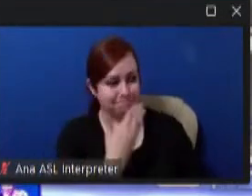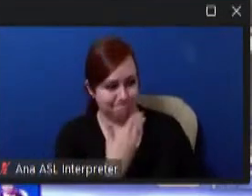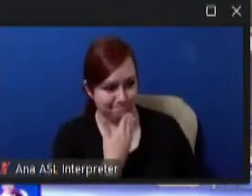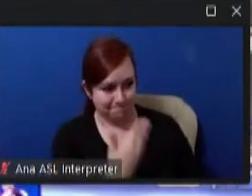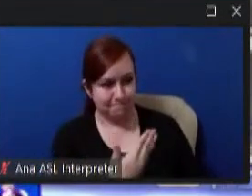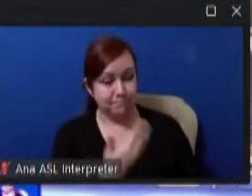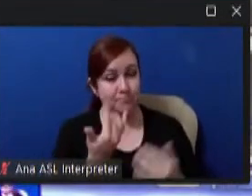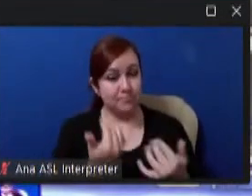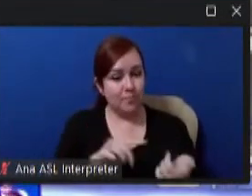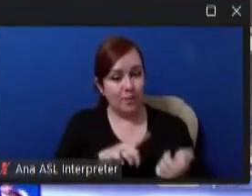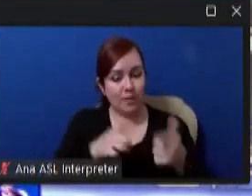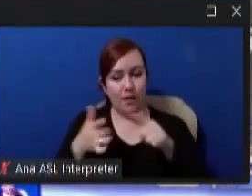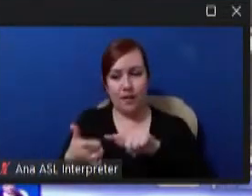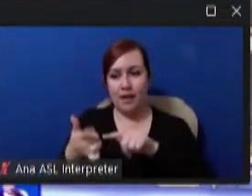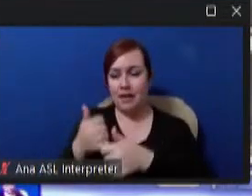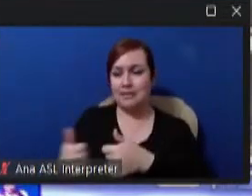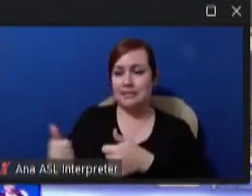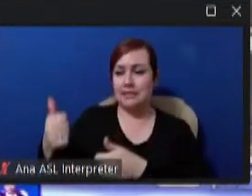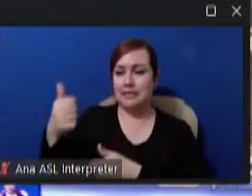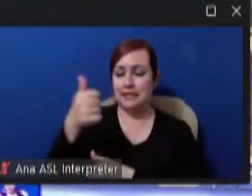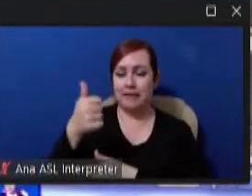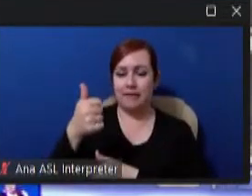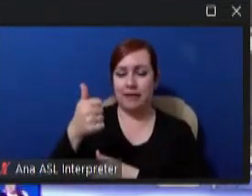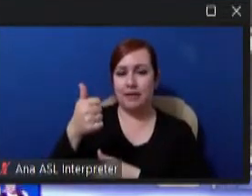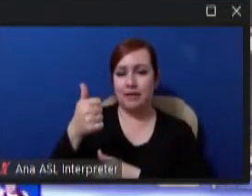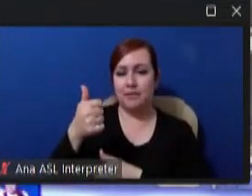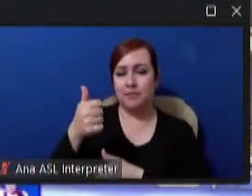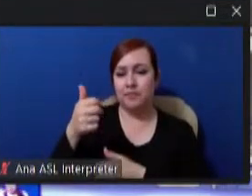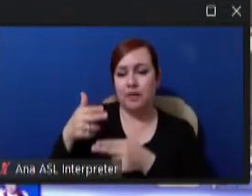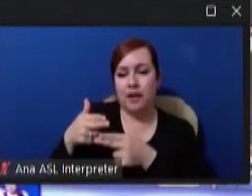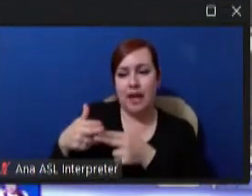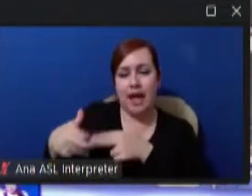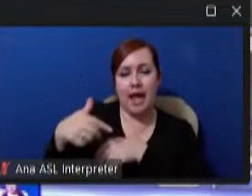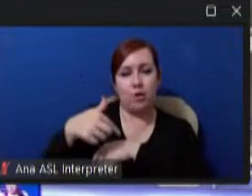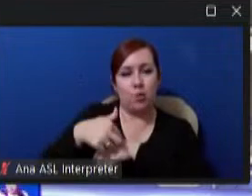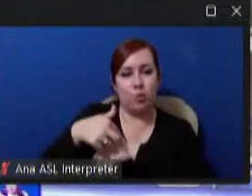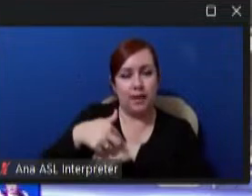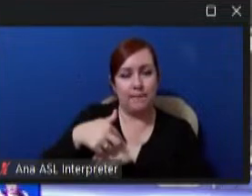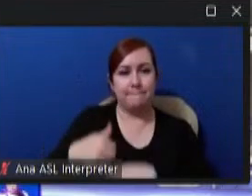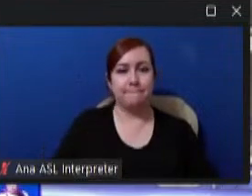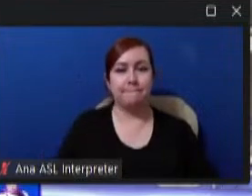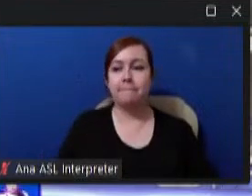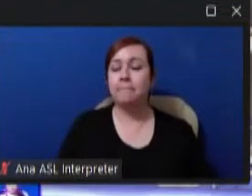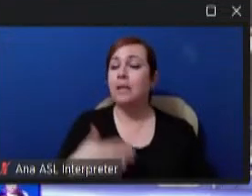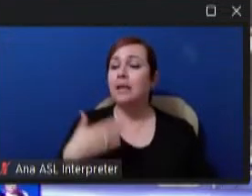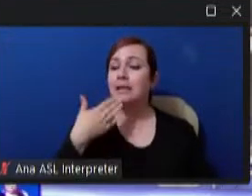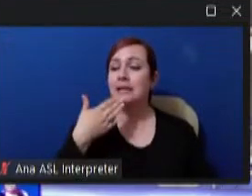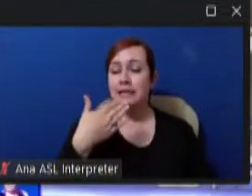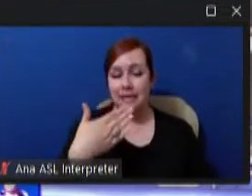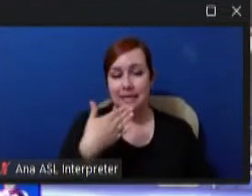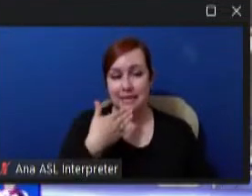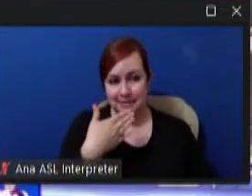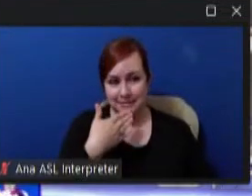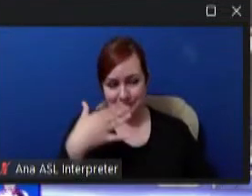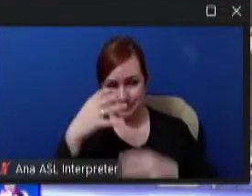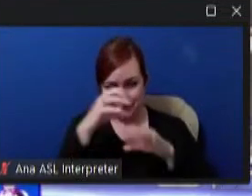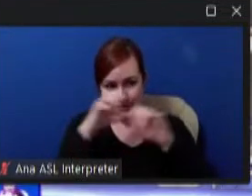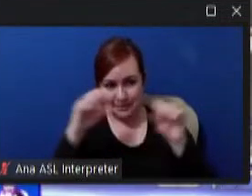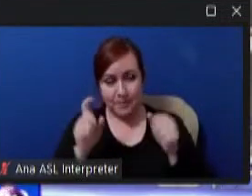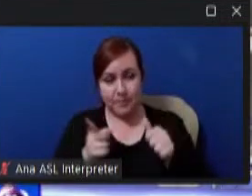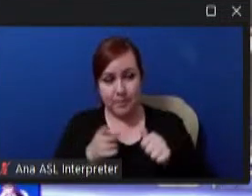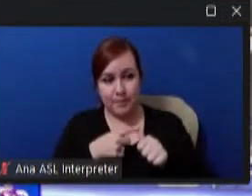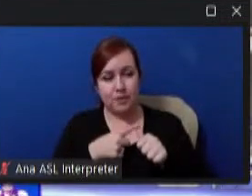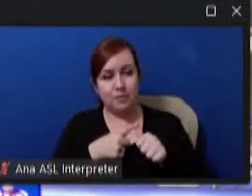of the country. Thank you. I now give the floor to the Assistant Executive Secretary. Thank you very much, Madam